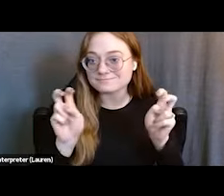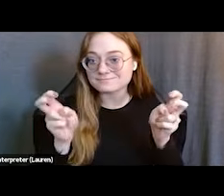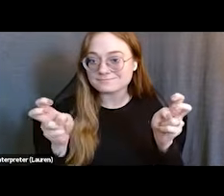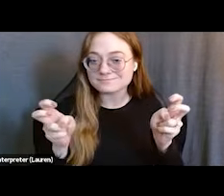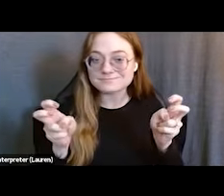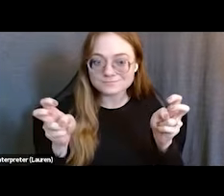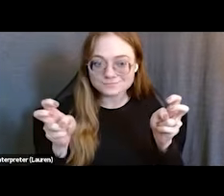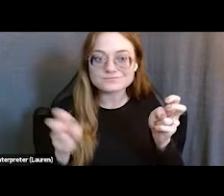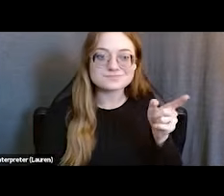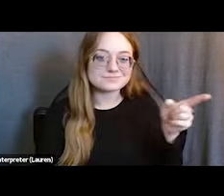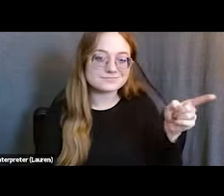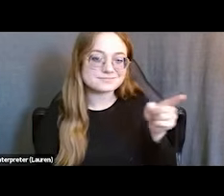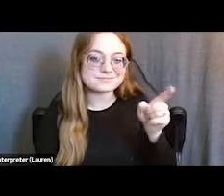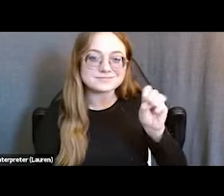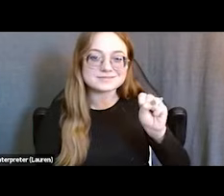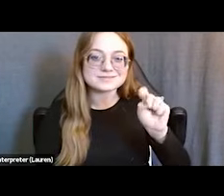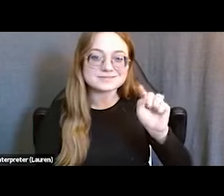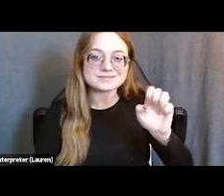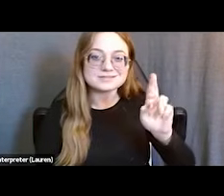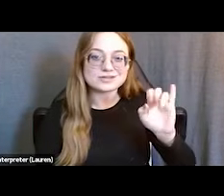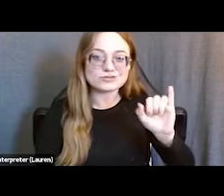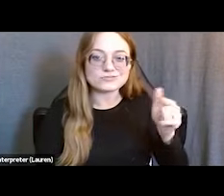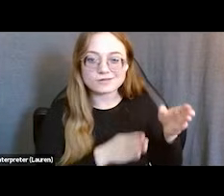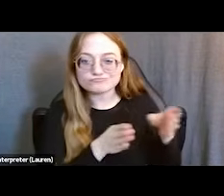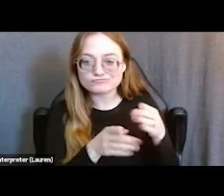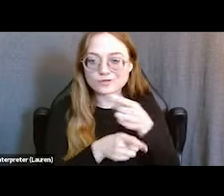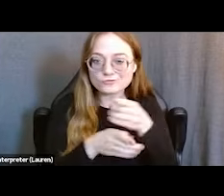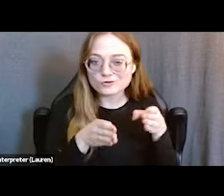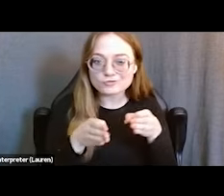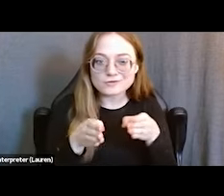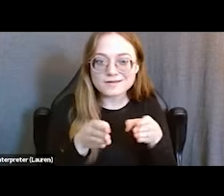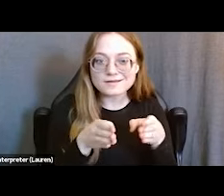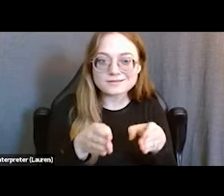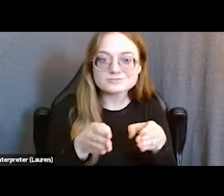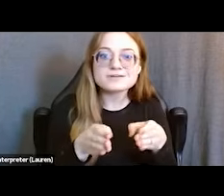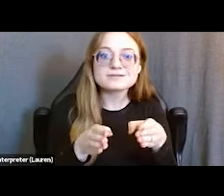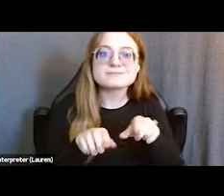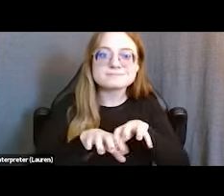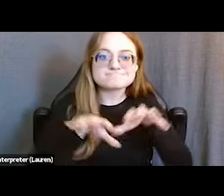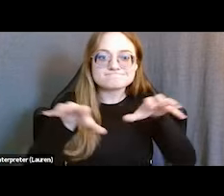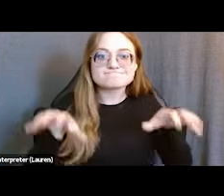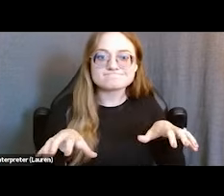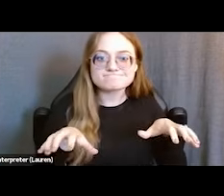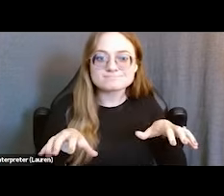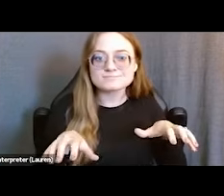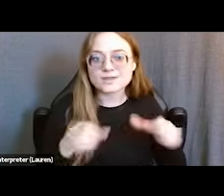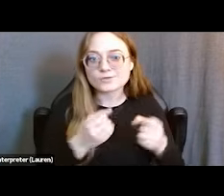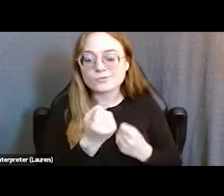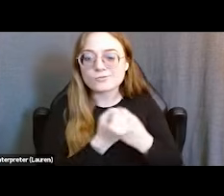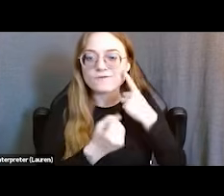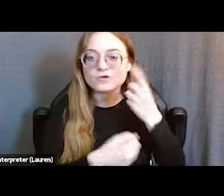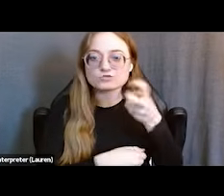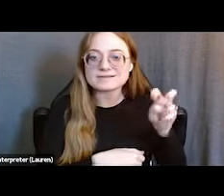Steering in the Right Direction, Diversion and Supports for Transition Age Youth in the Criminal Justice System. Today's summit is